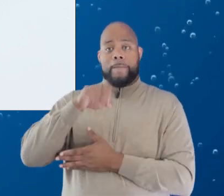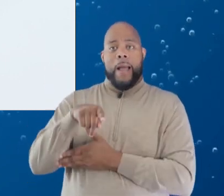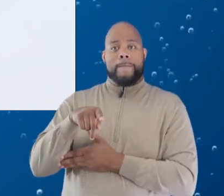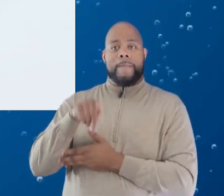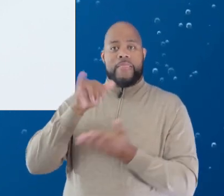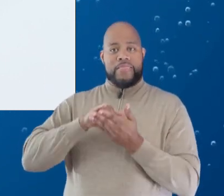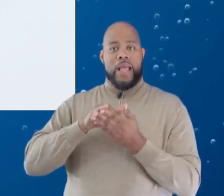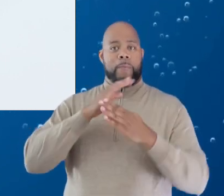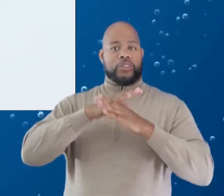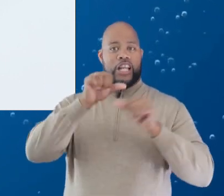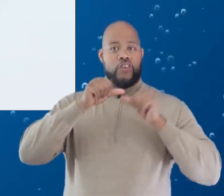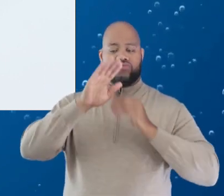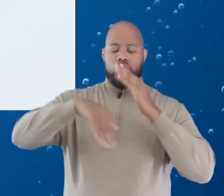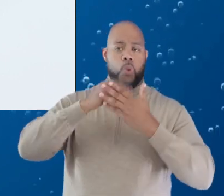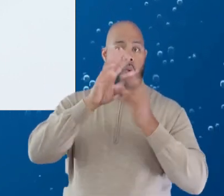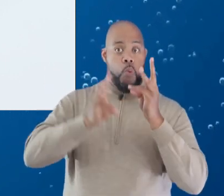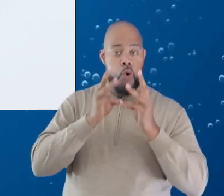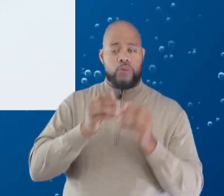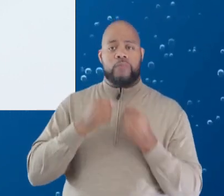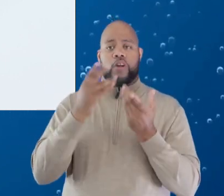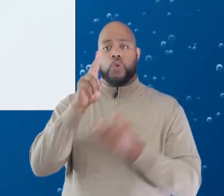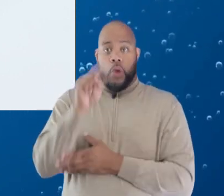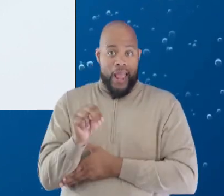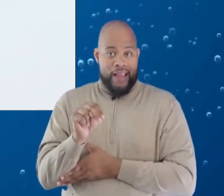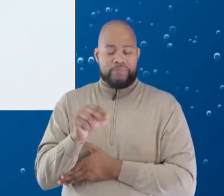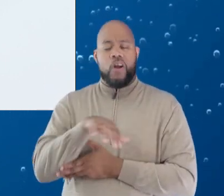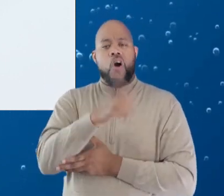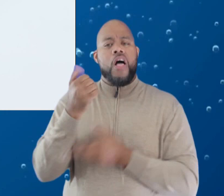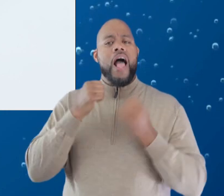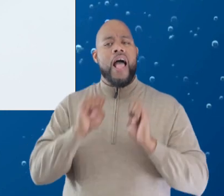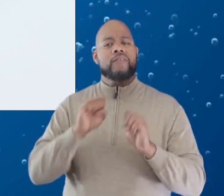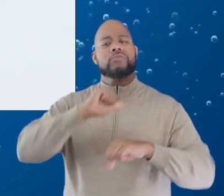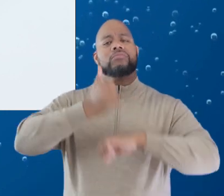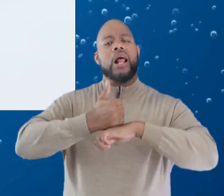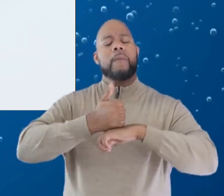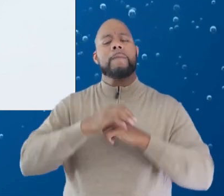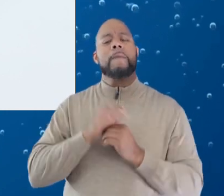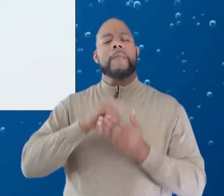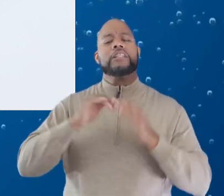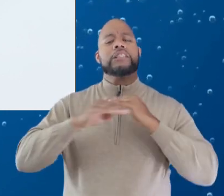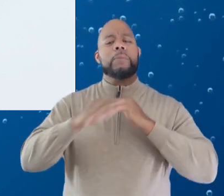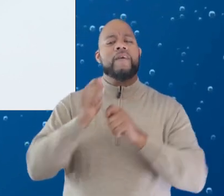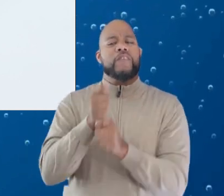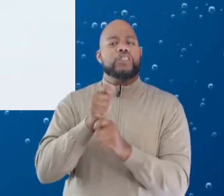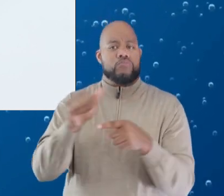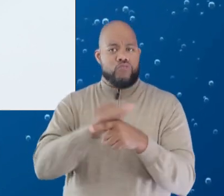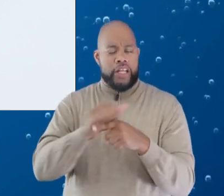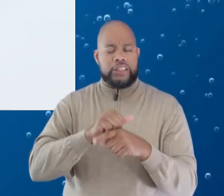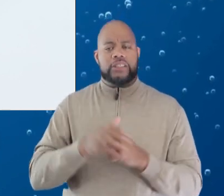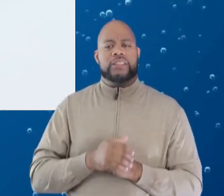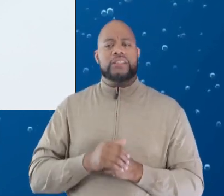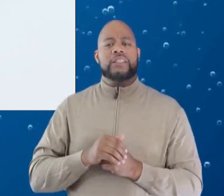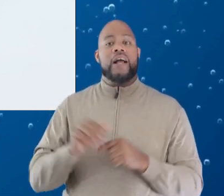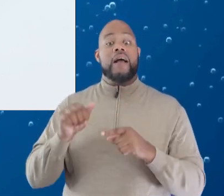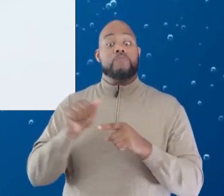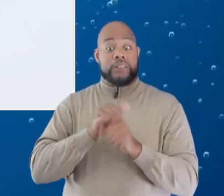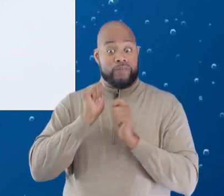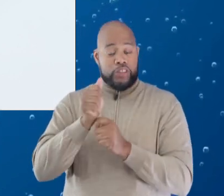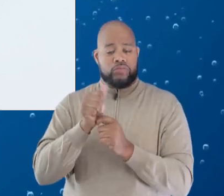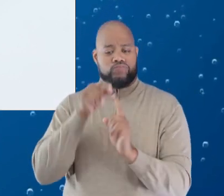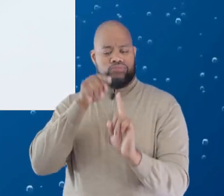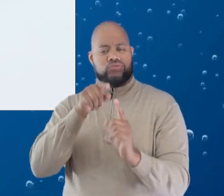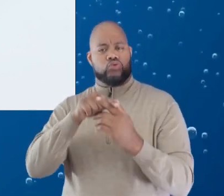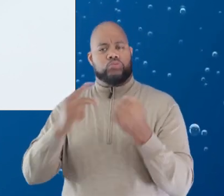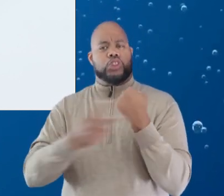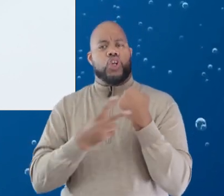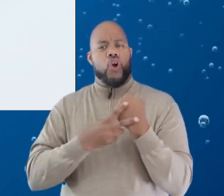map of marine protected areas around the world provided by the UN. Another effort put in place are sustainable fishing practices. Fishing practices aimed